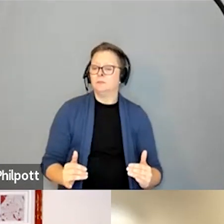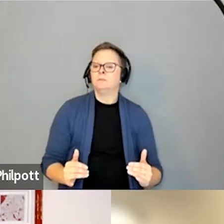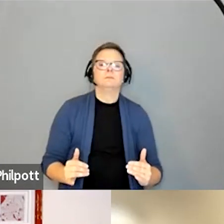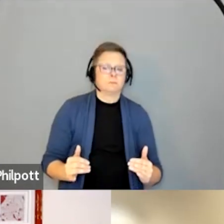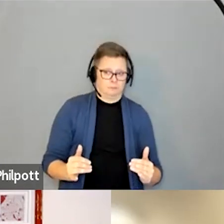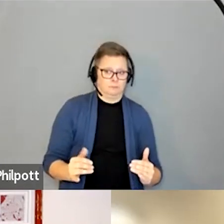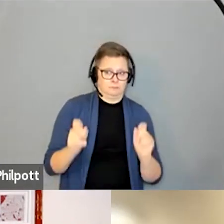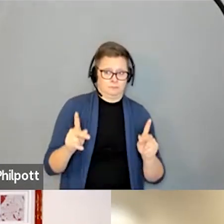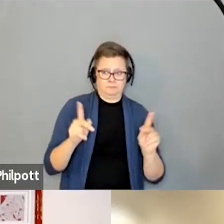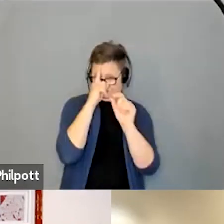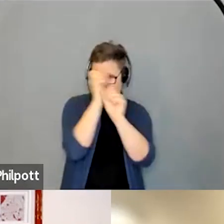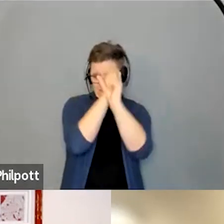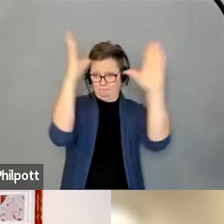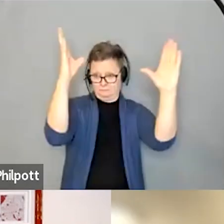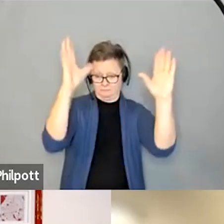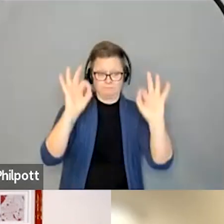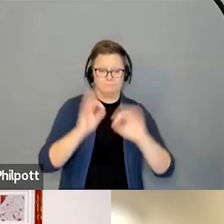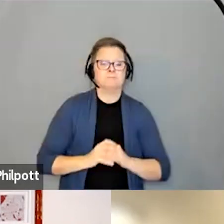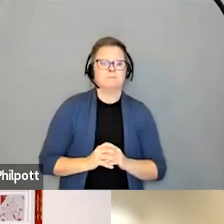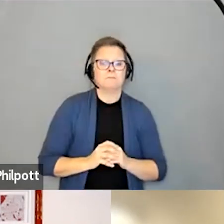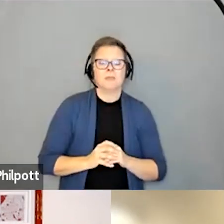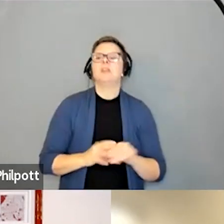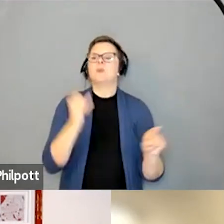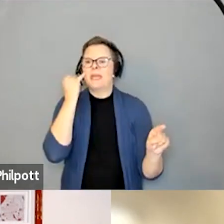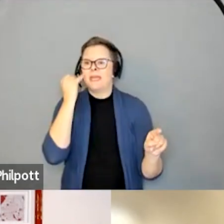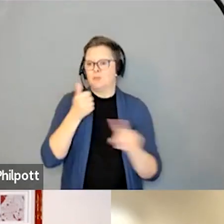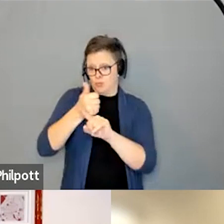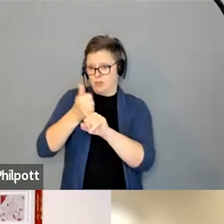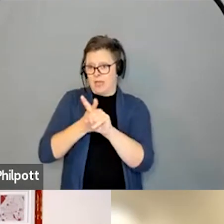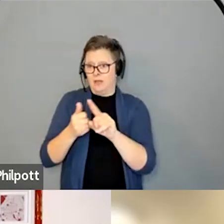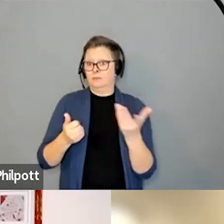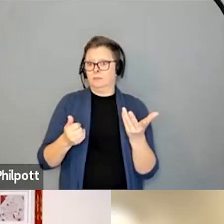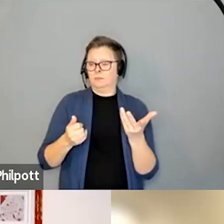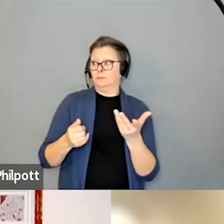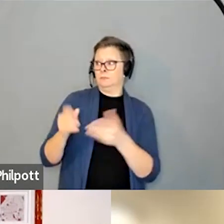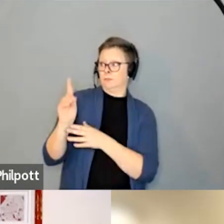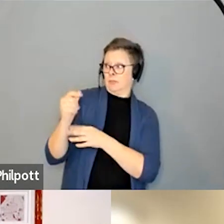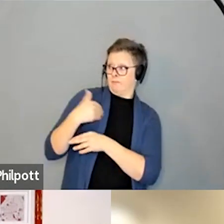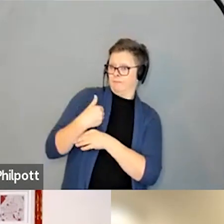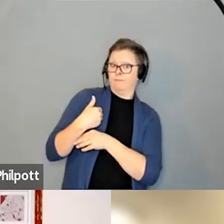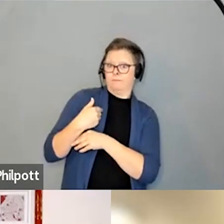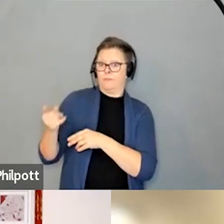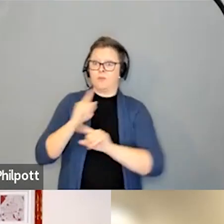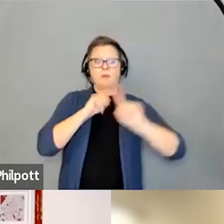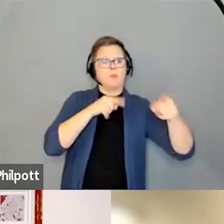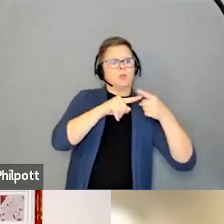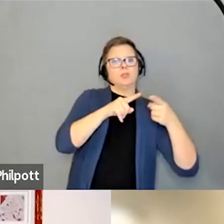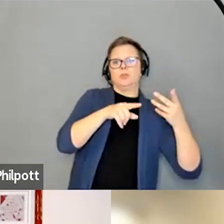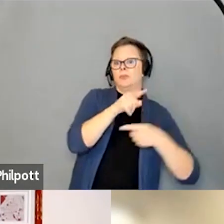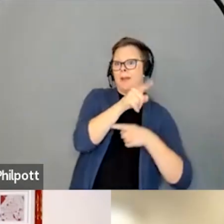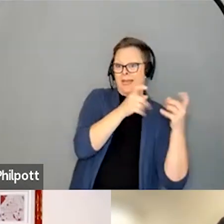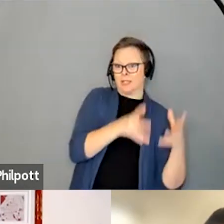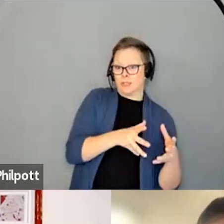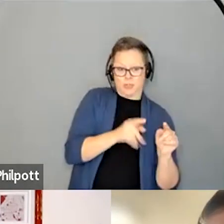And so if you're a person with a disability whose staff reporting to a line manager, that line manager is squeezed